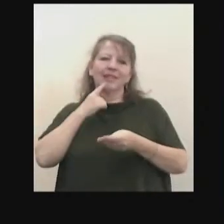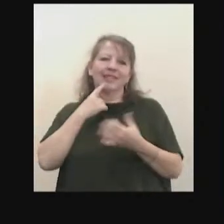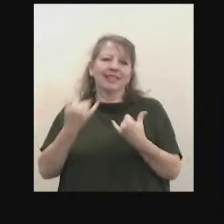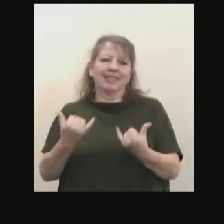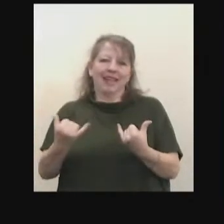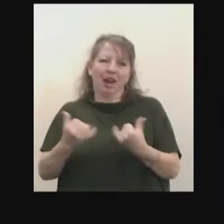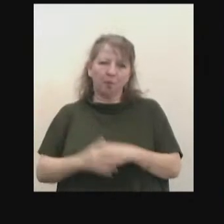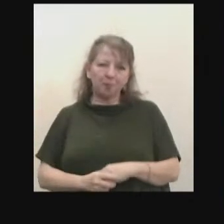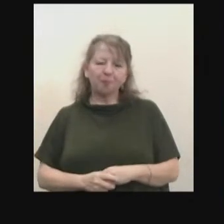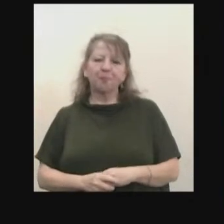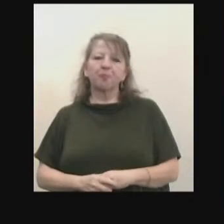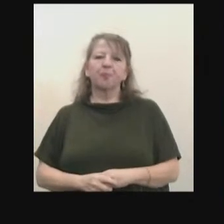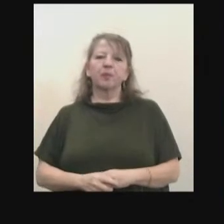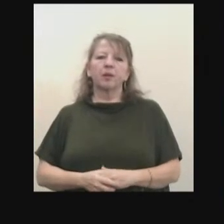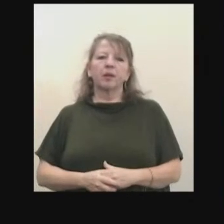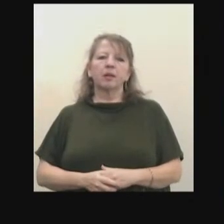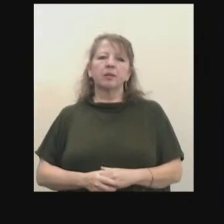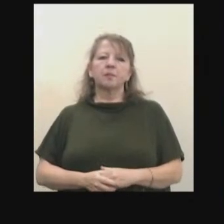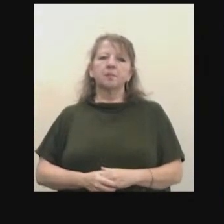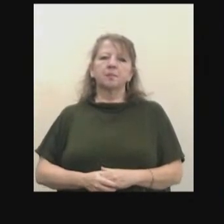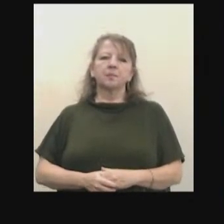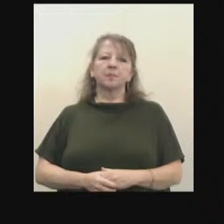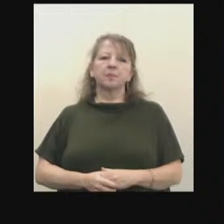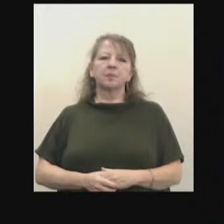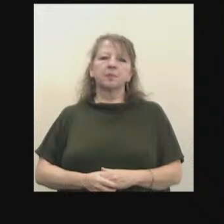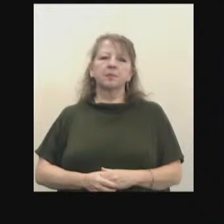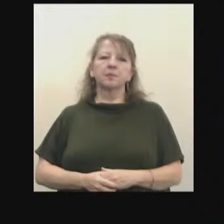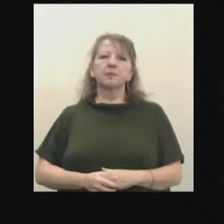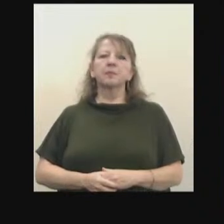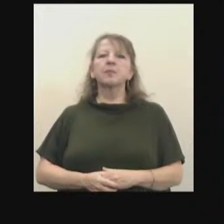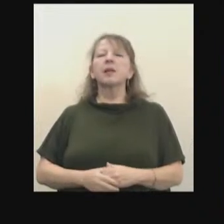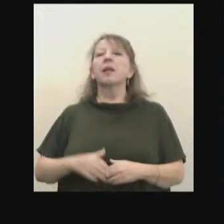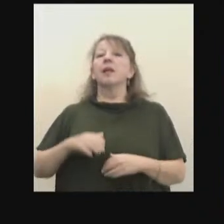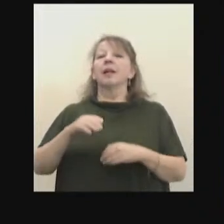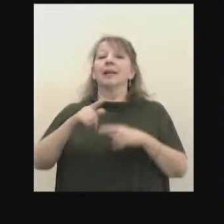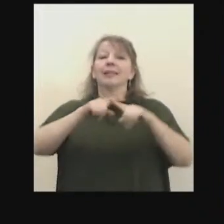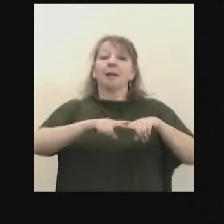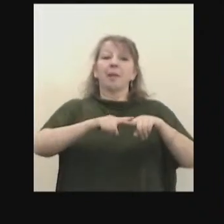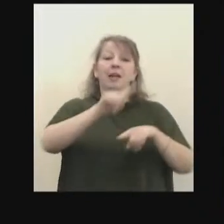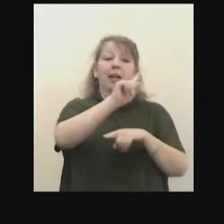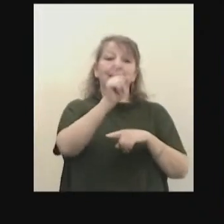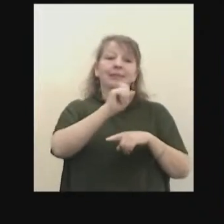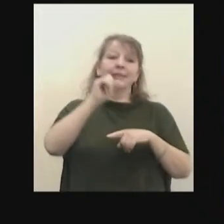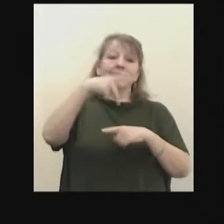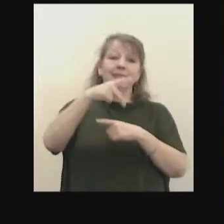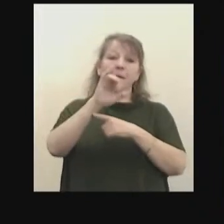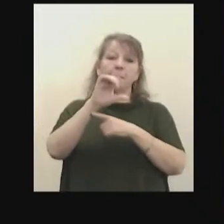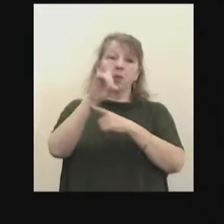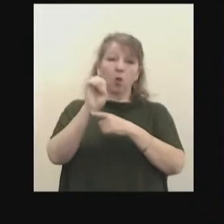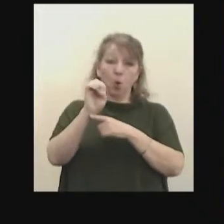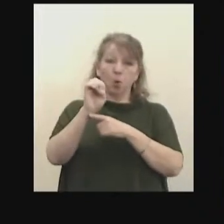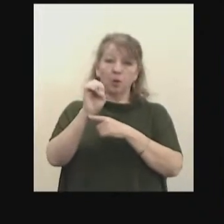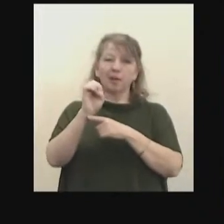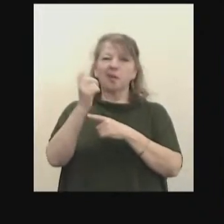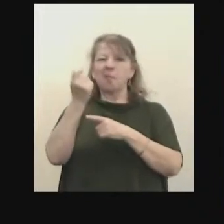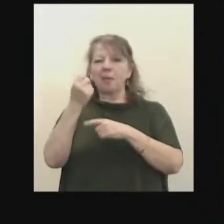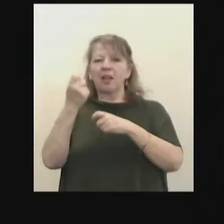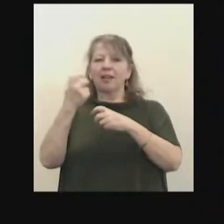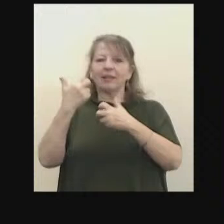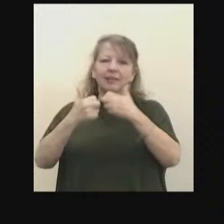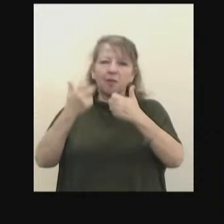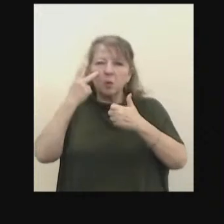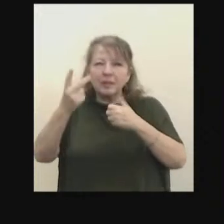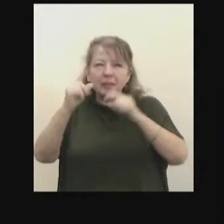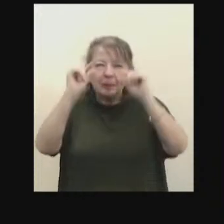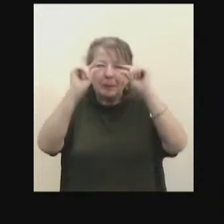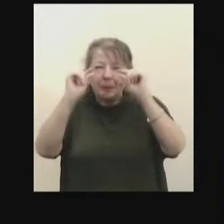the week before. Now, cases per zip code for week ending 11/27, this may be a little difficult for some who are watching on